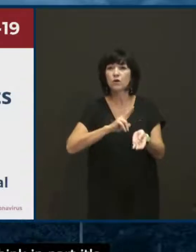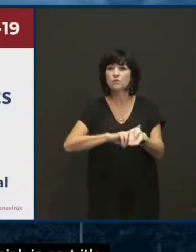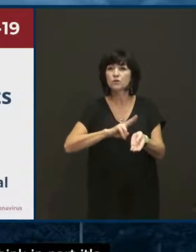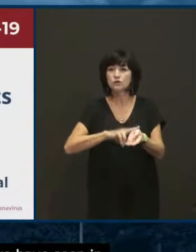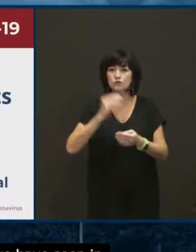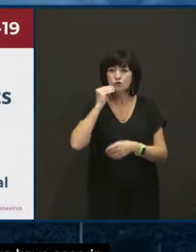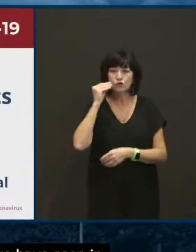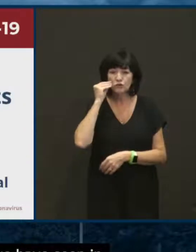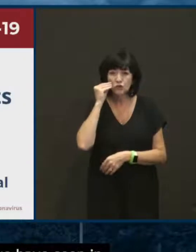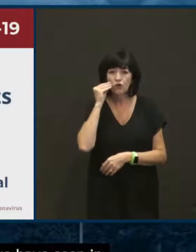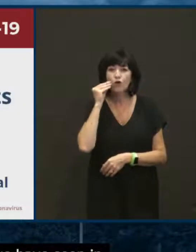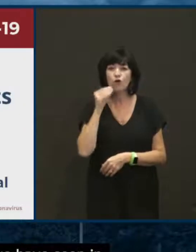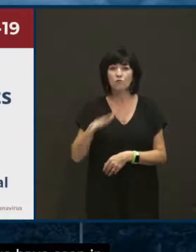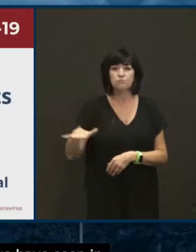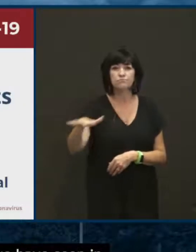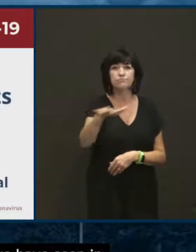state.